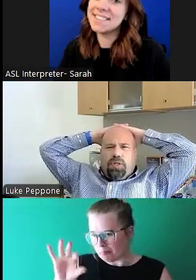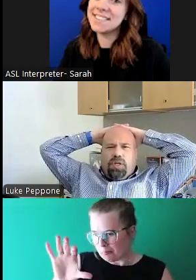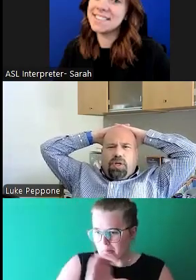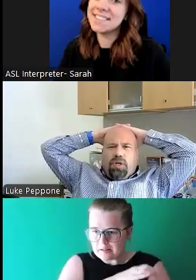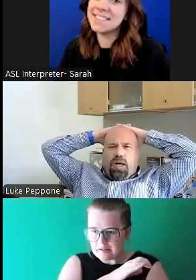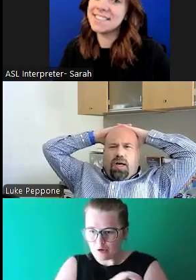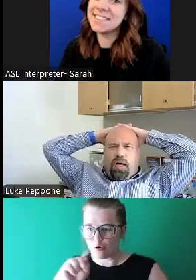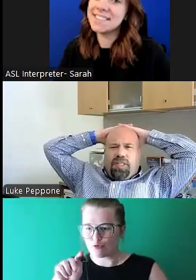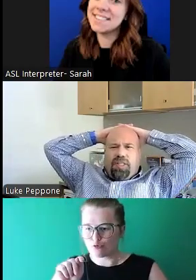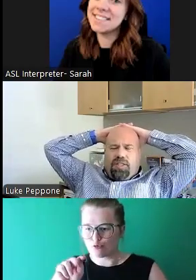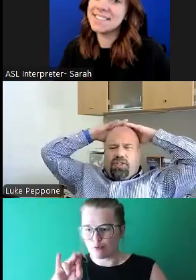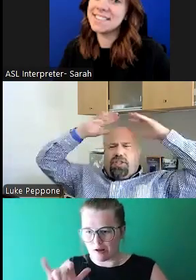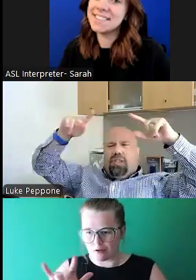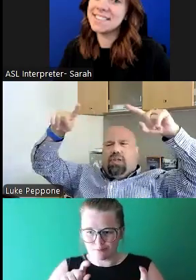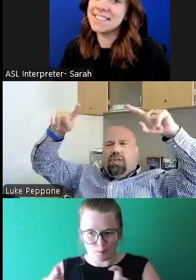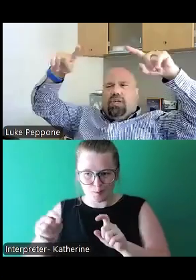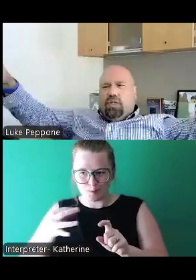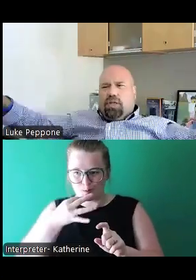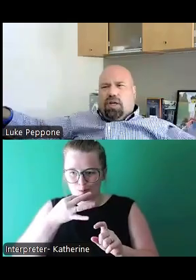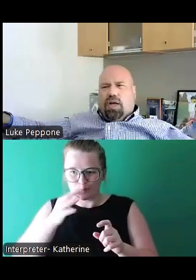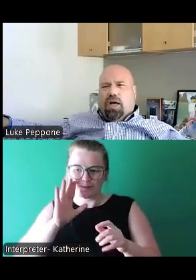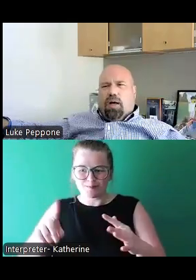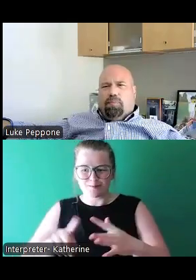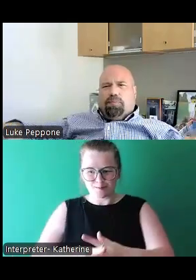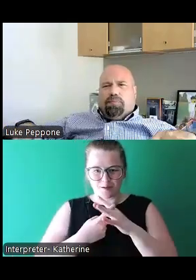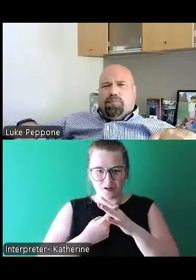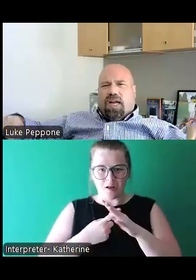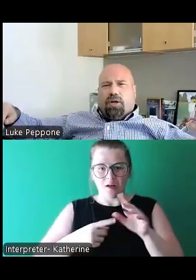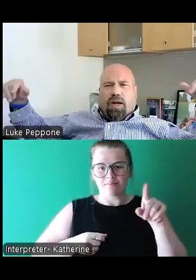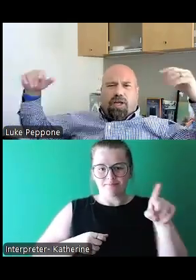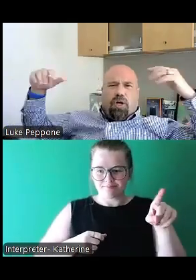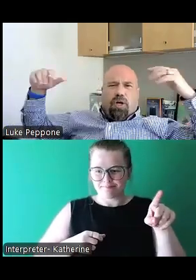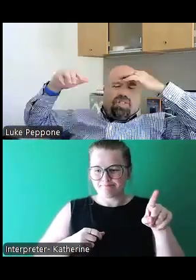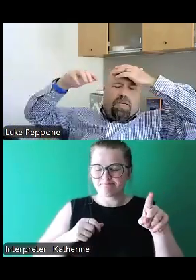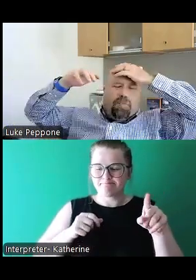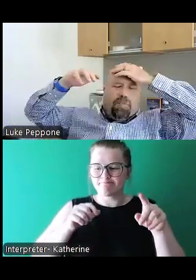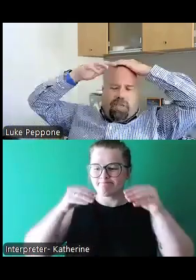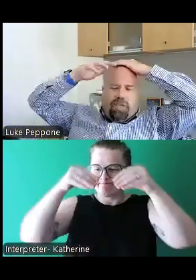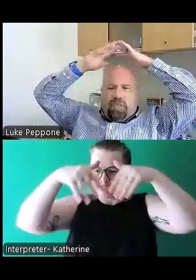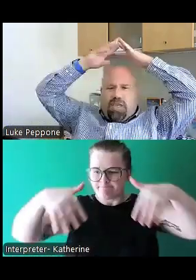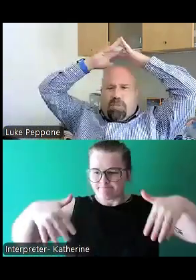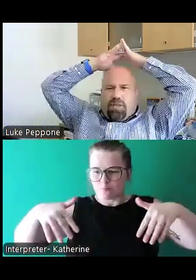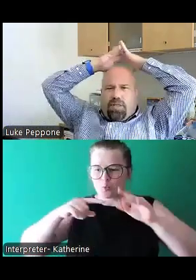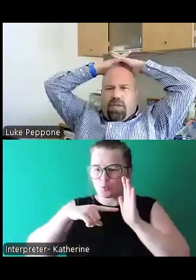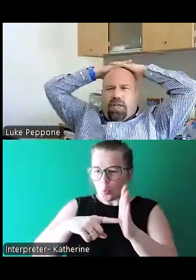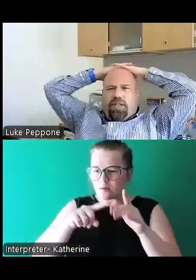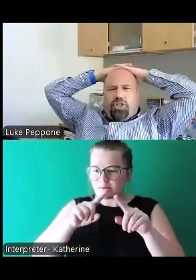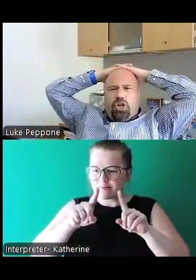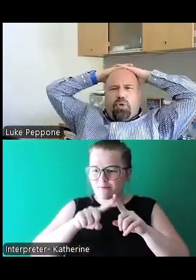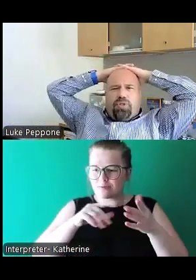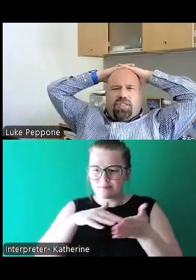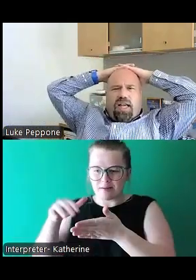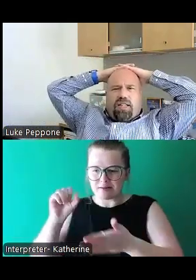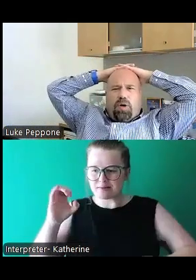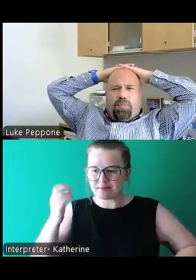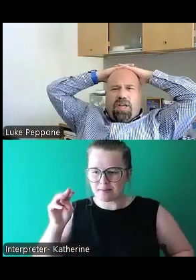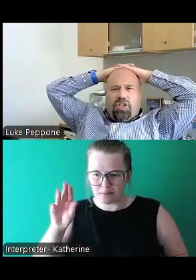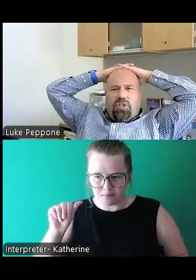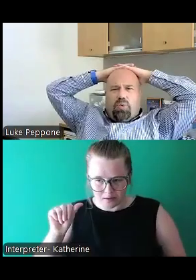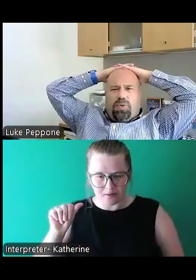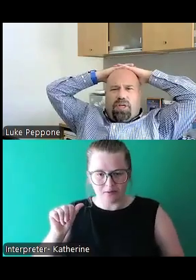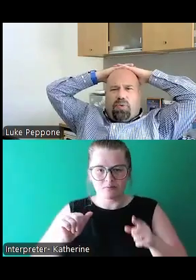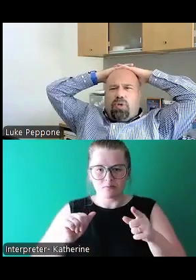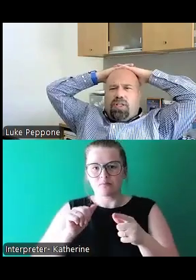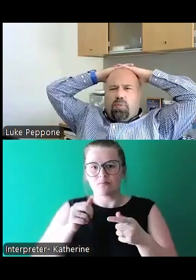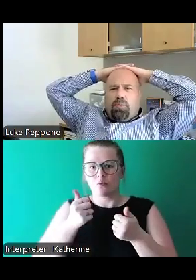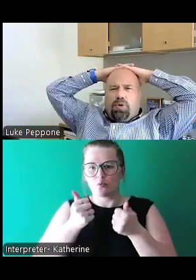soon. And this is just a little diagram we call a schema, a study schema. And this shows exactly what patients